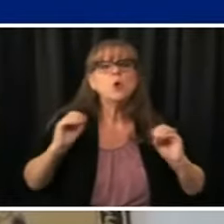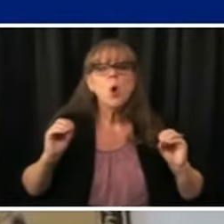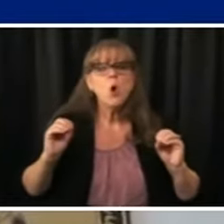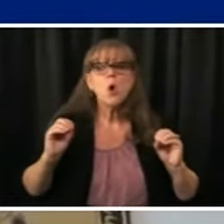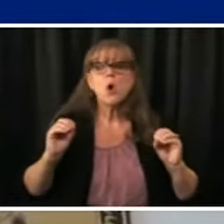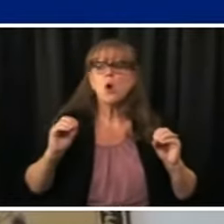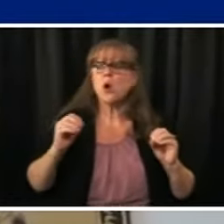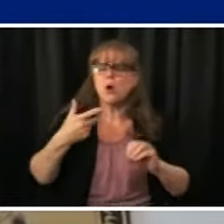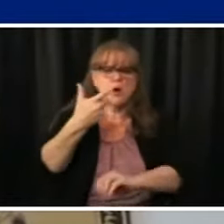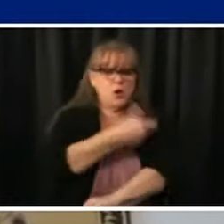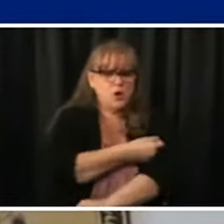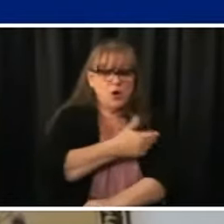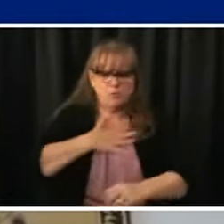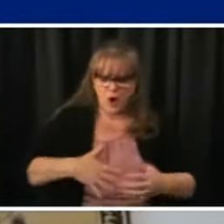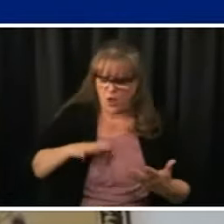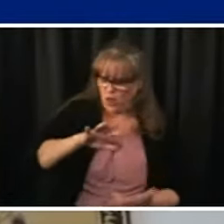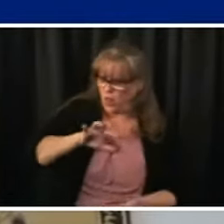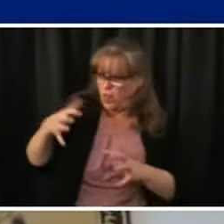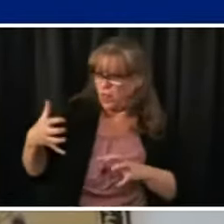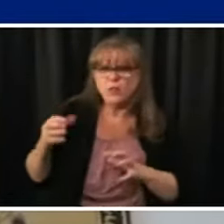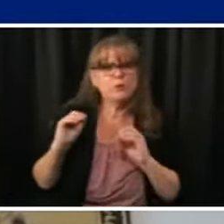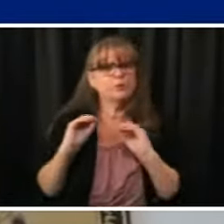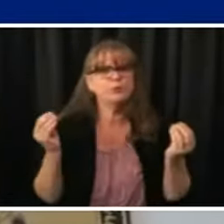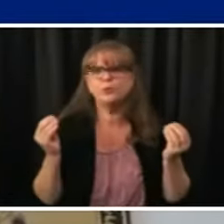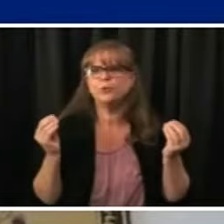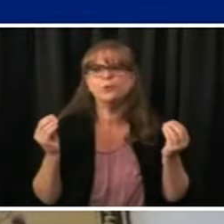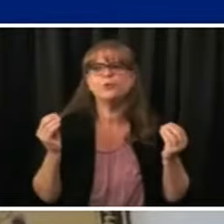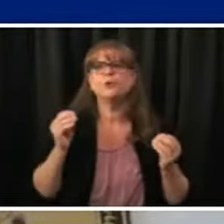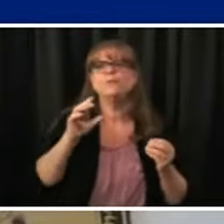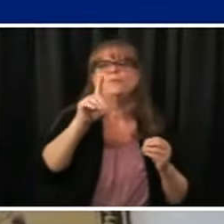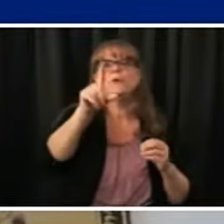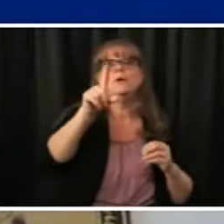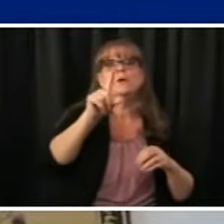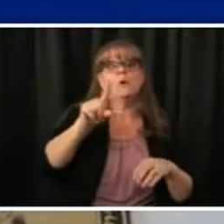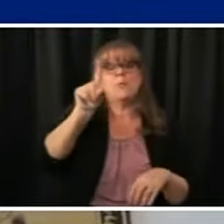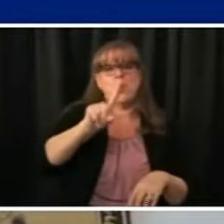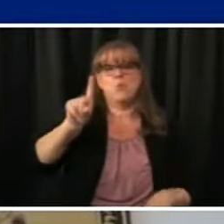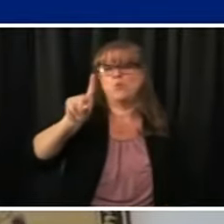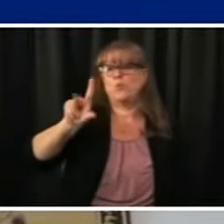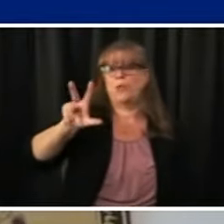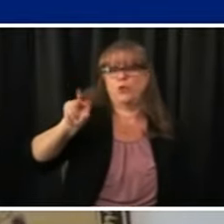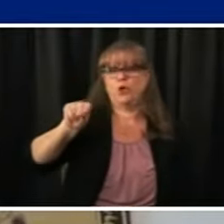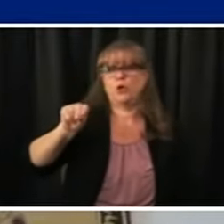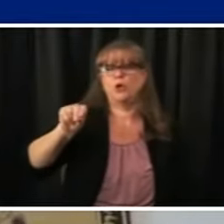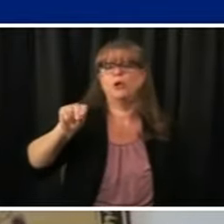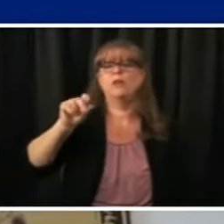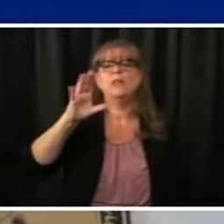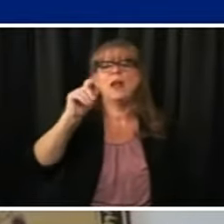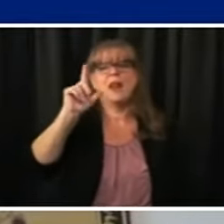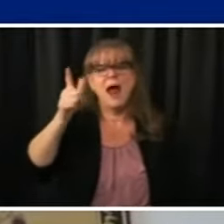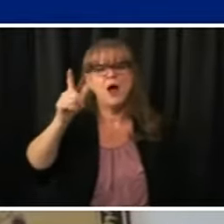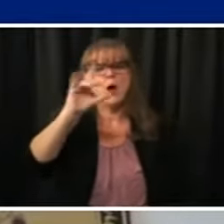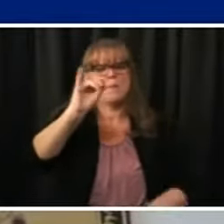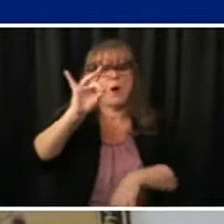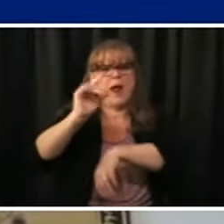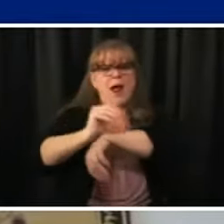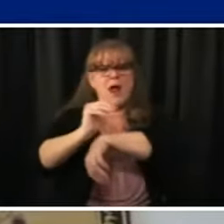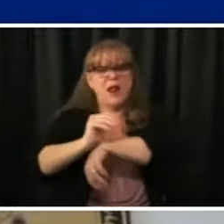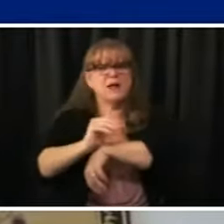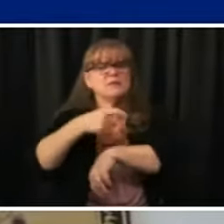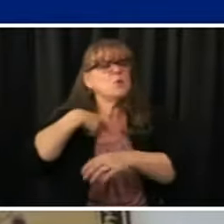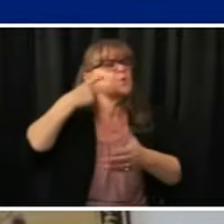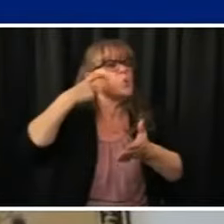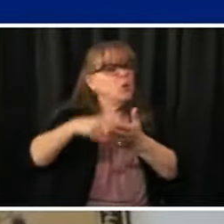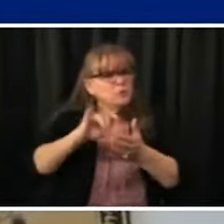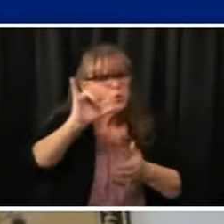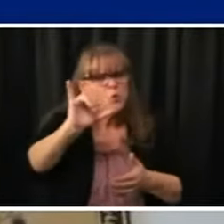1:30. By 8 o'clock, I had a little sore arm and maybe felt a little bit, my body was a little bit kind of like when you